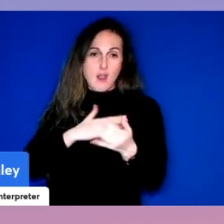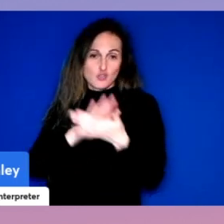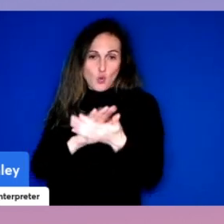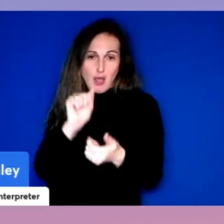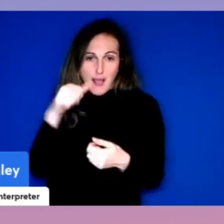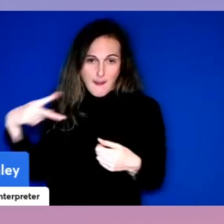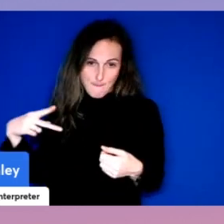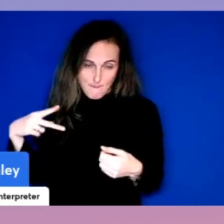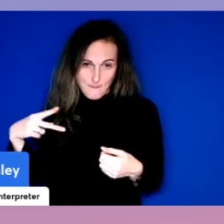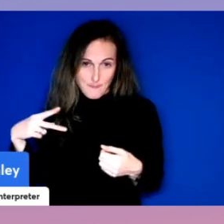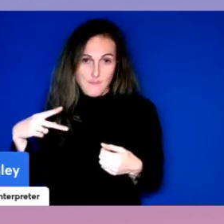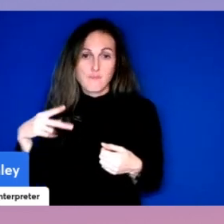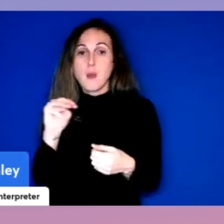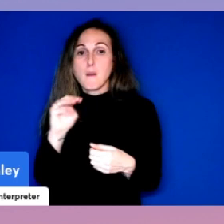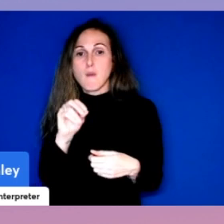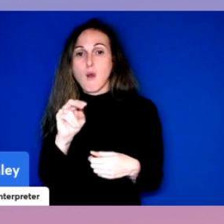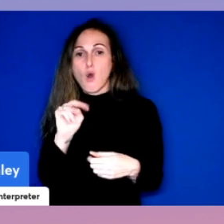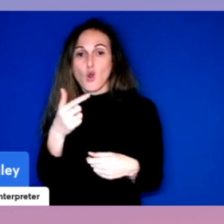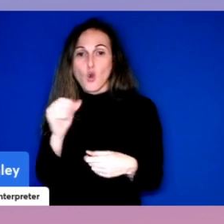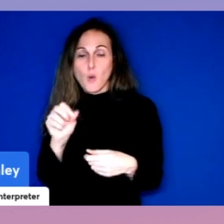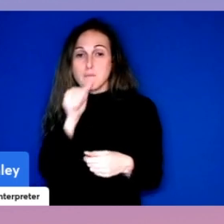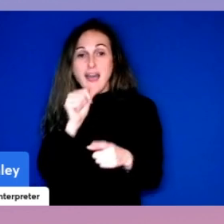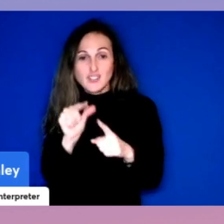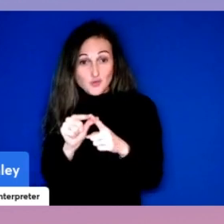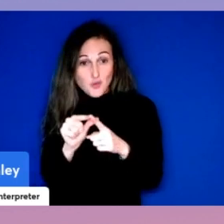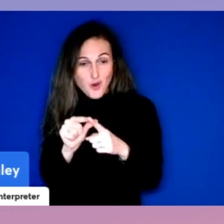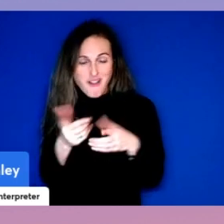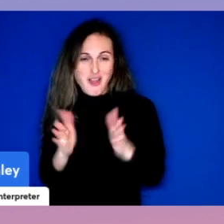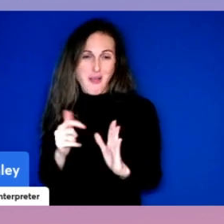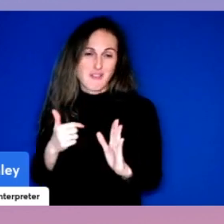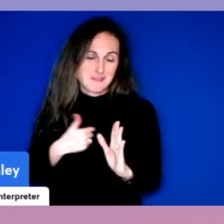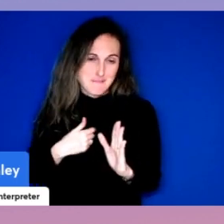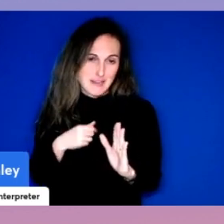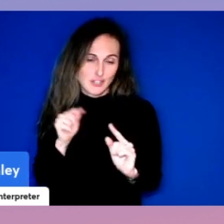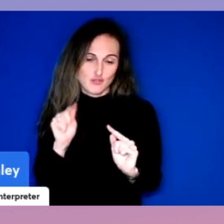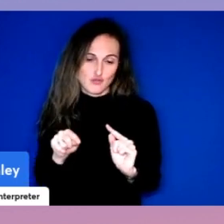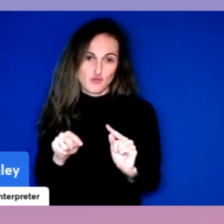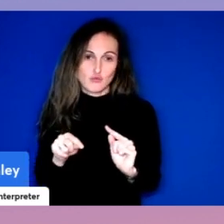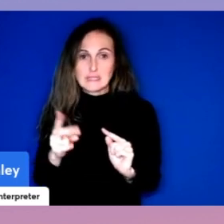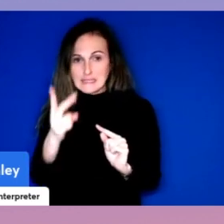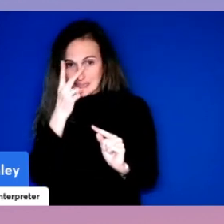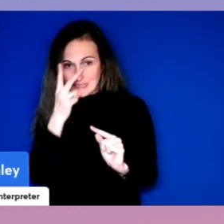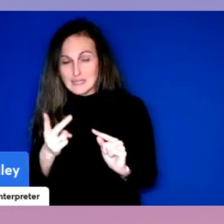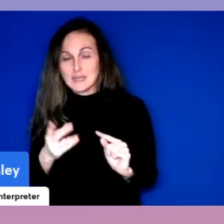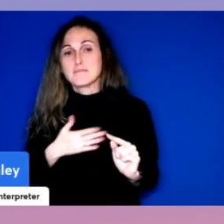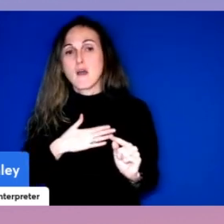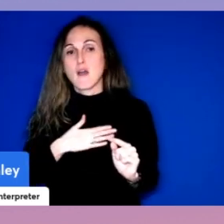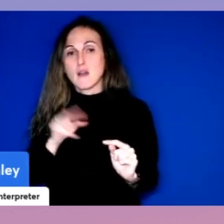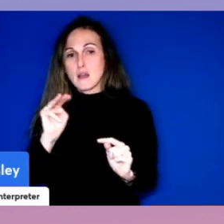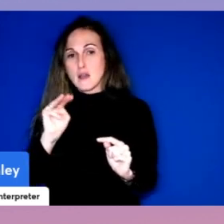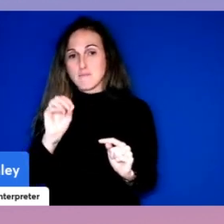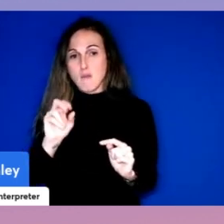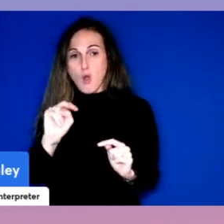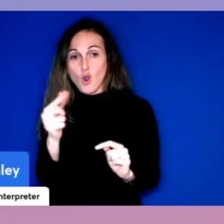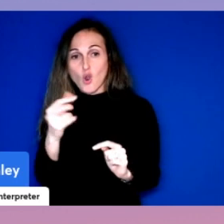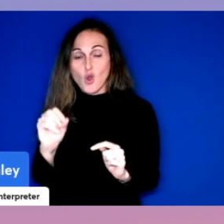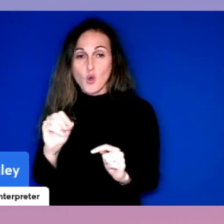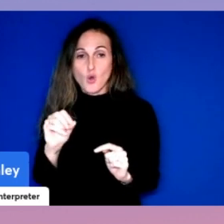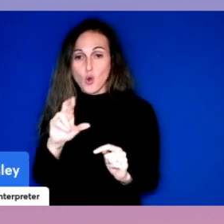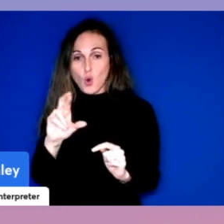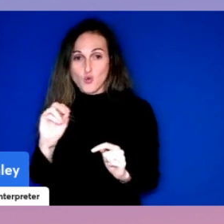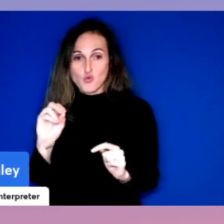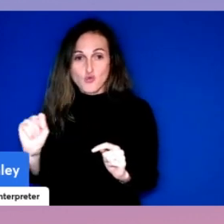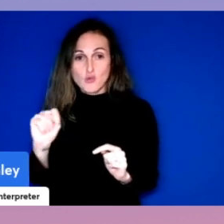app Mongo password allows me to see my Mongo root